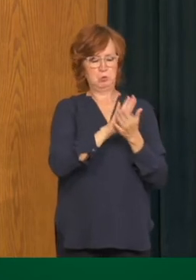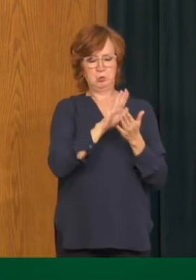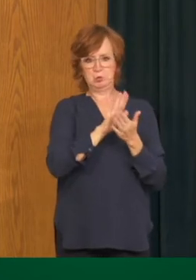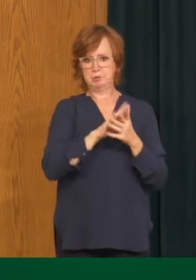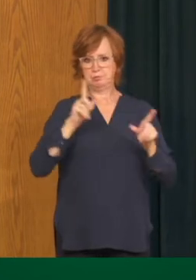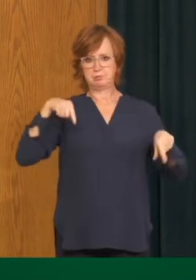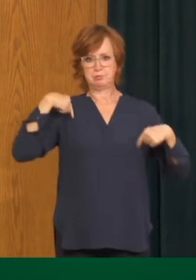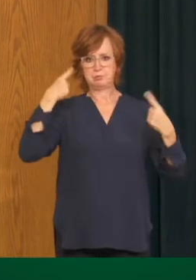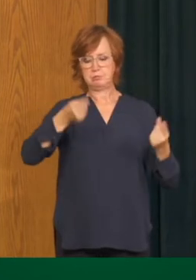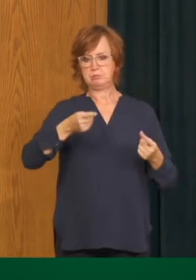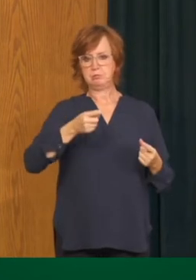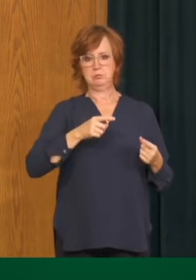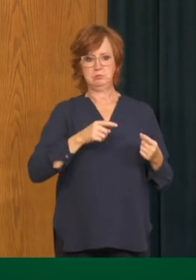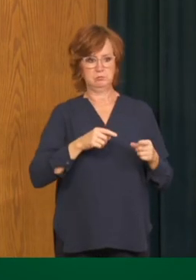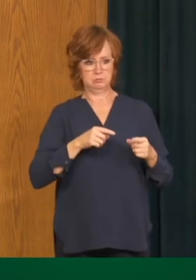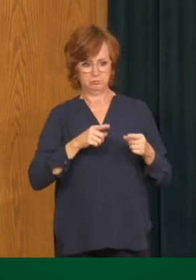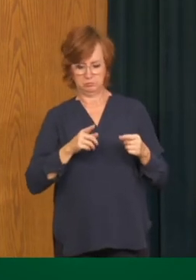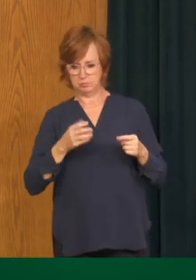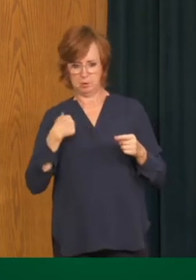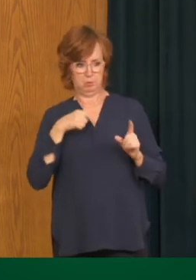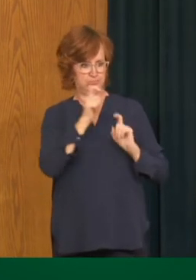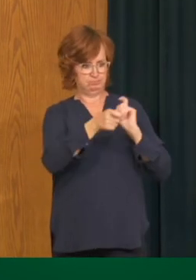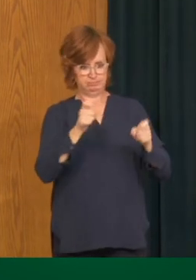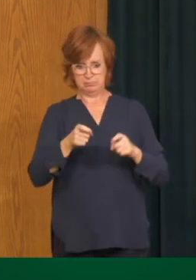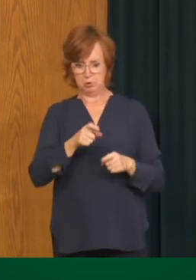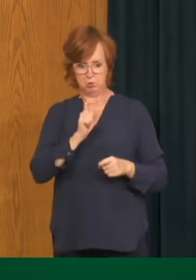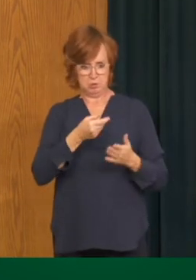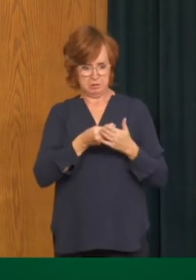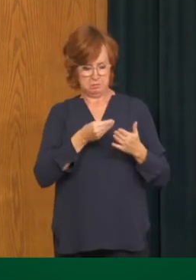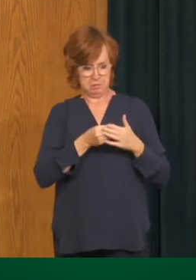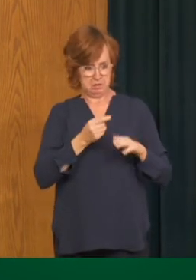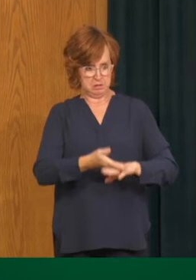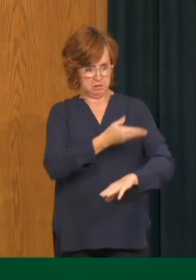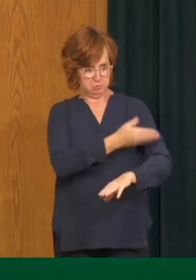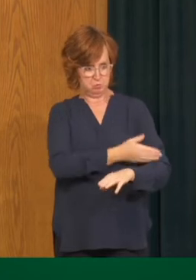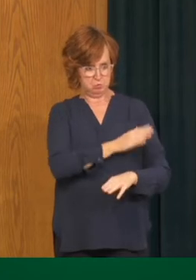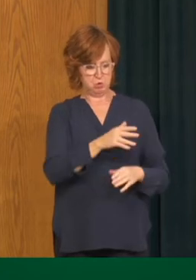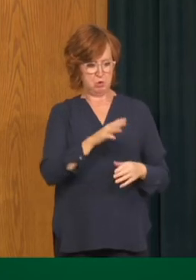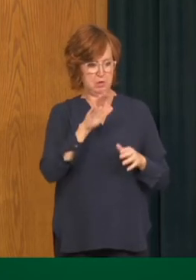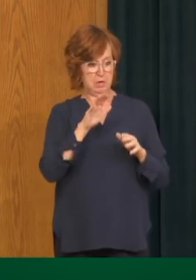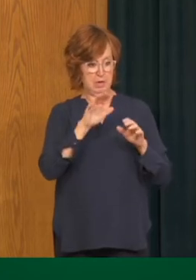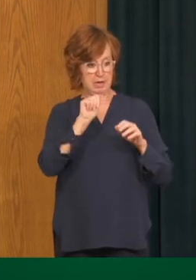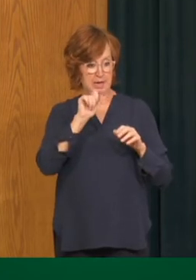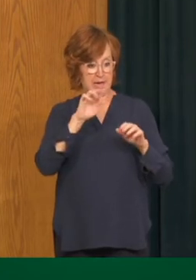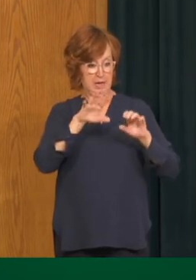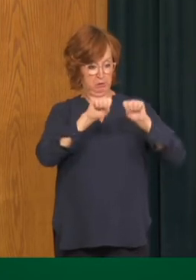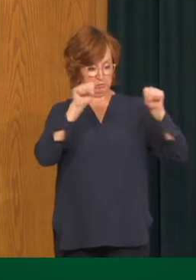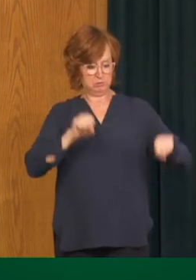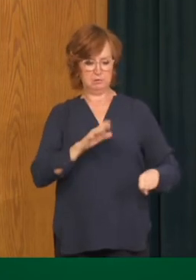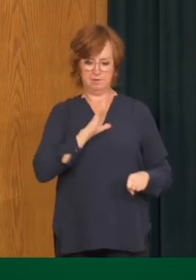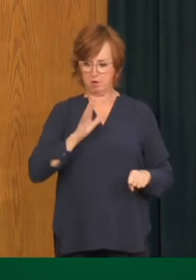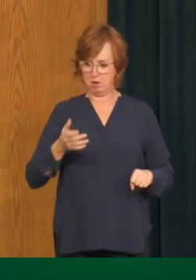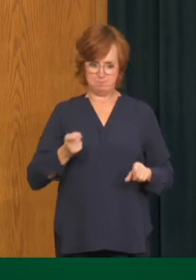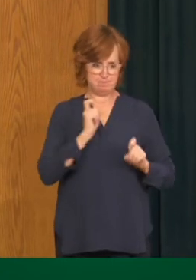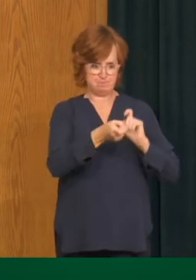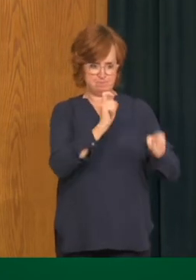for them to prioritize where they may allocate those dollars. Some of those dollars have went into upgrading